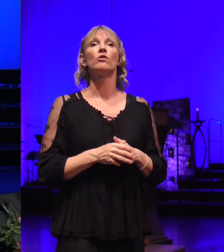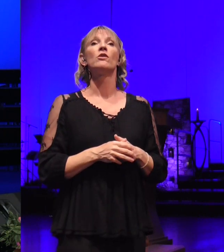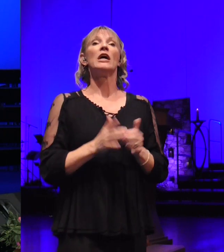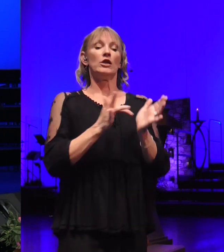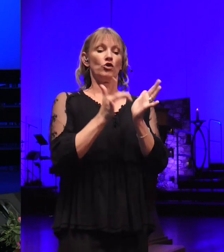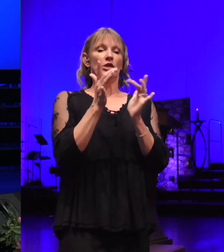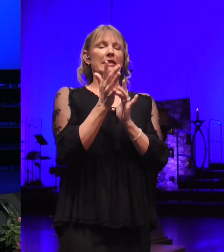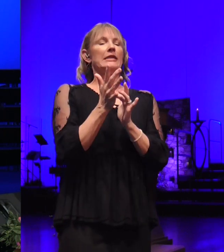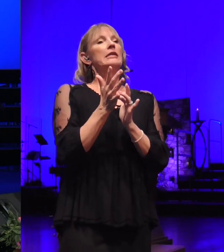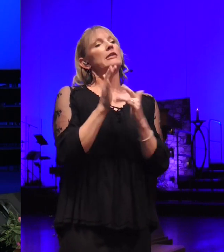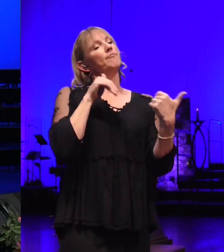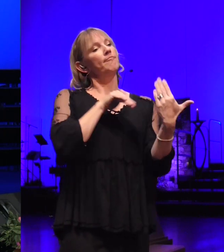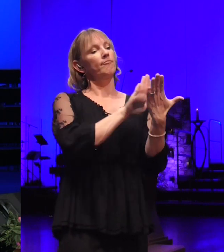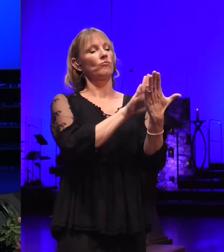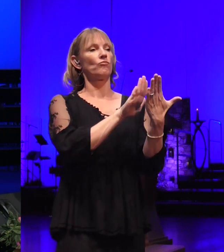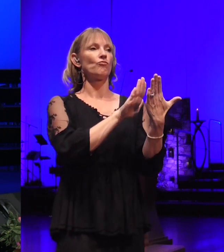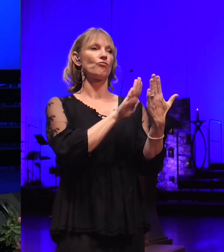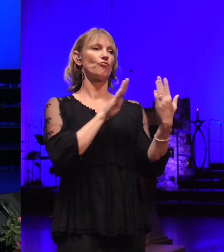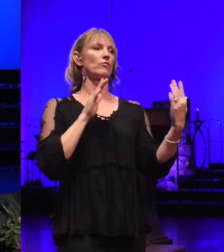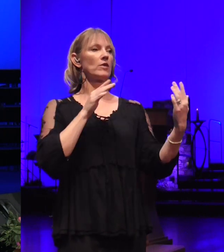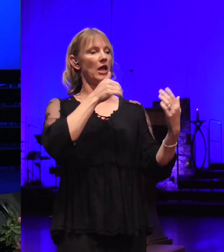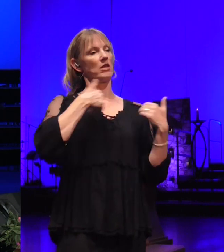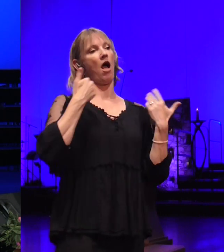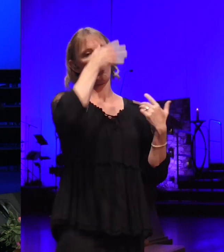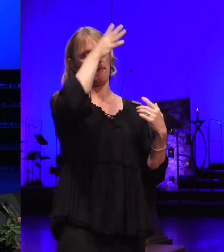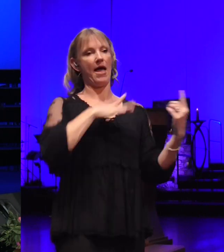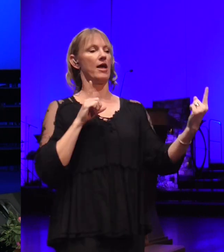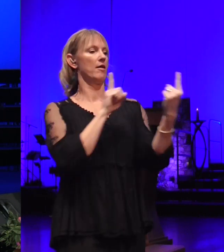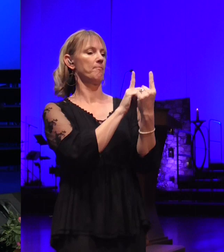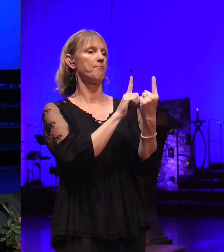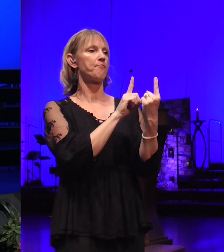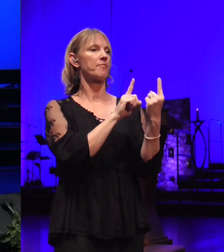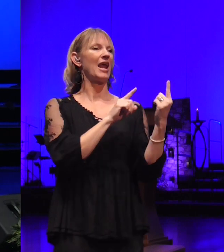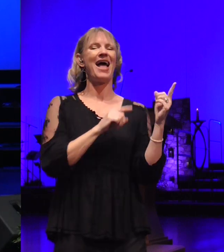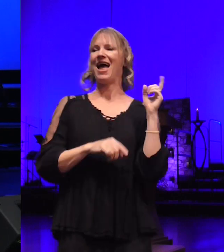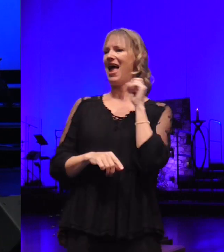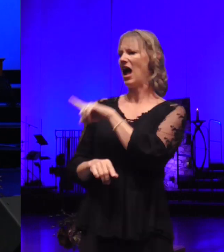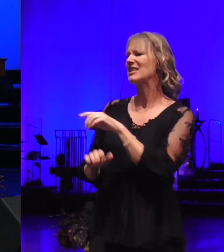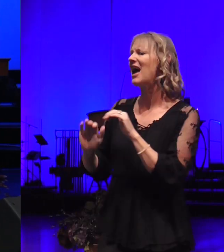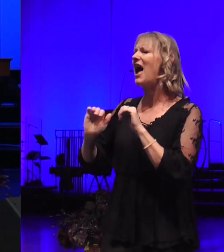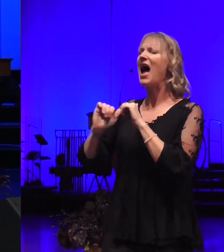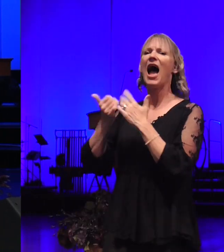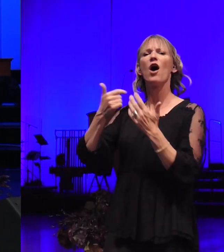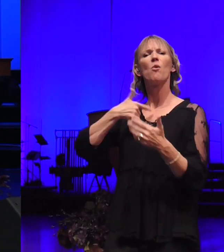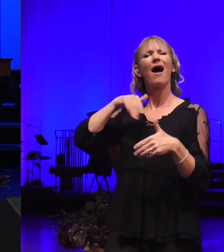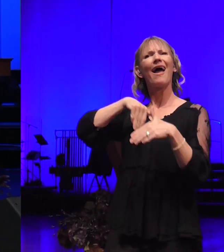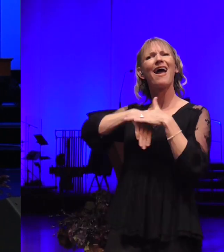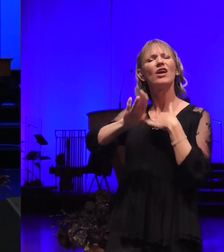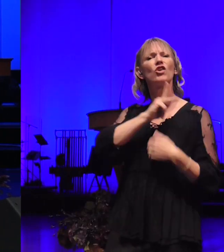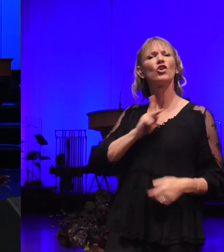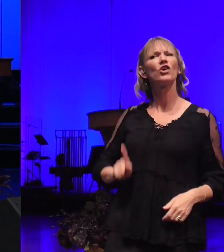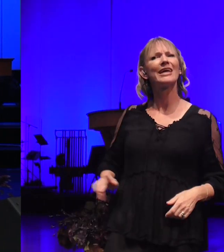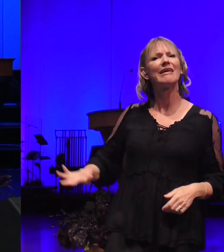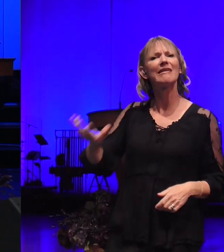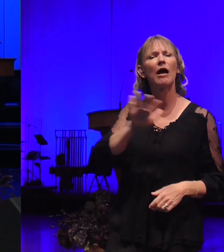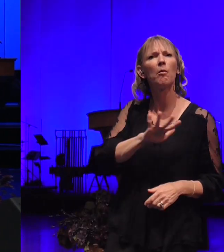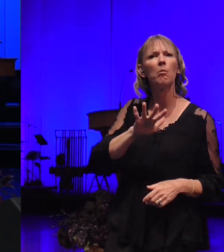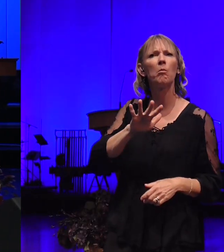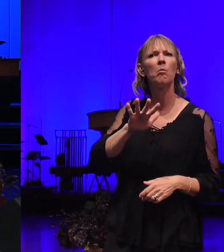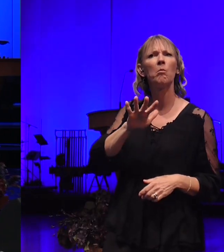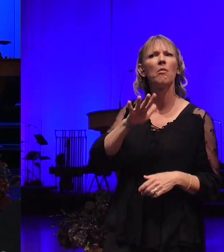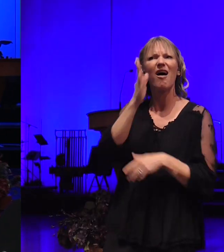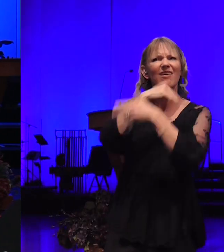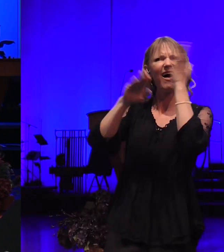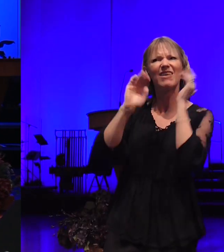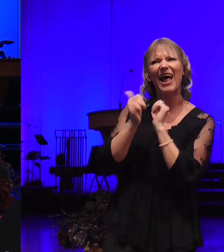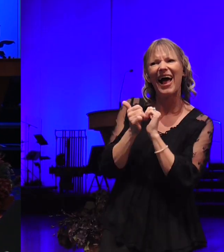Jesus encounters a young man who asks, "Rabbi, how do I enter the kingdom of heaven?"